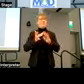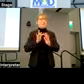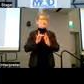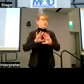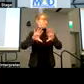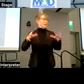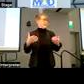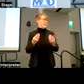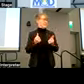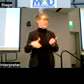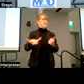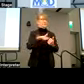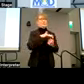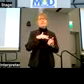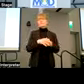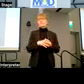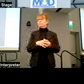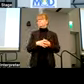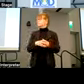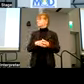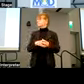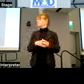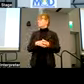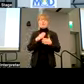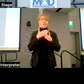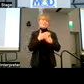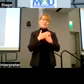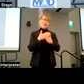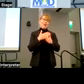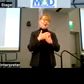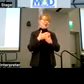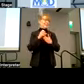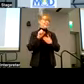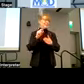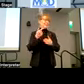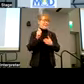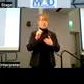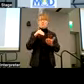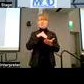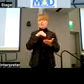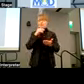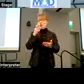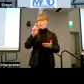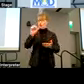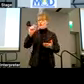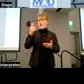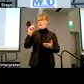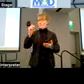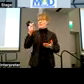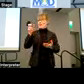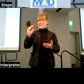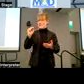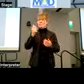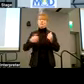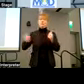And what I want to do now is I want to share the stage with Dr. Adam Landman. Dr. Landman is our